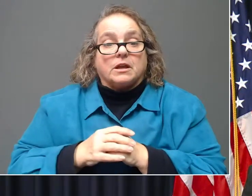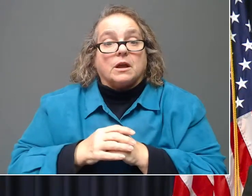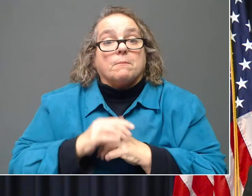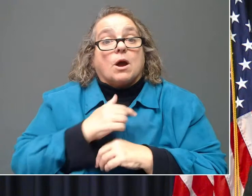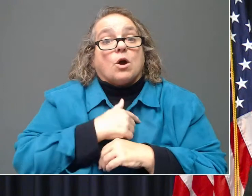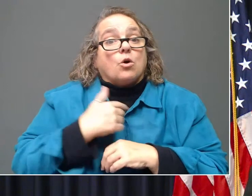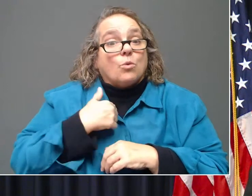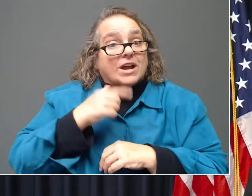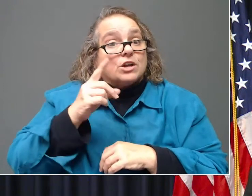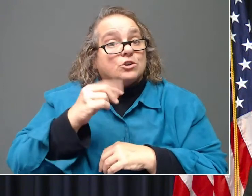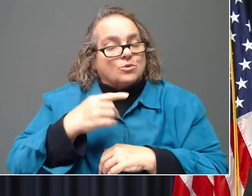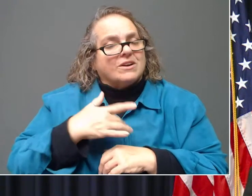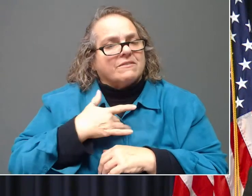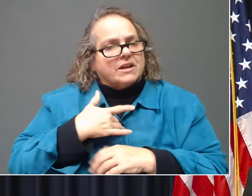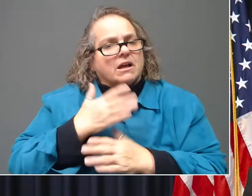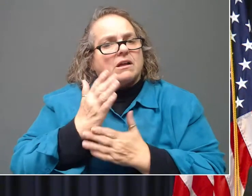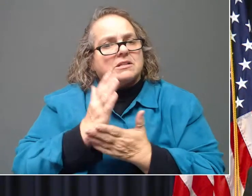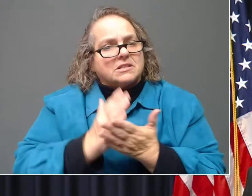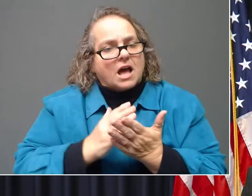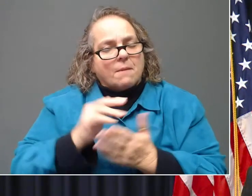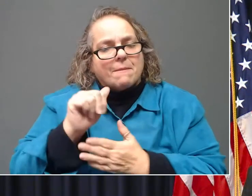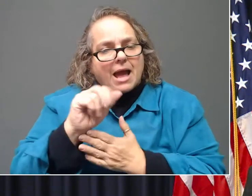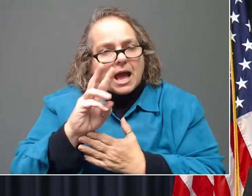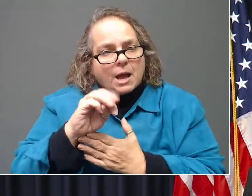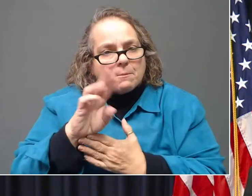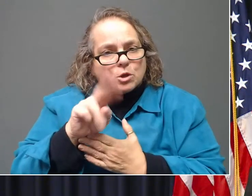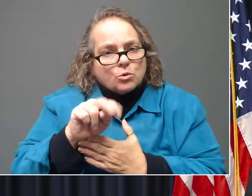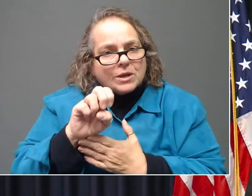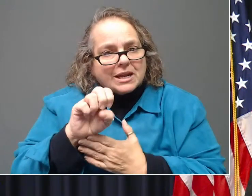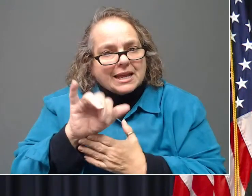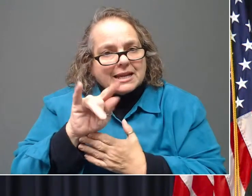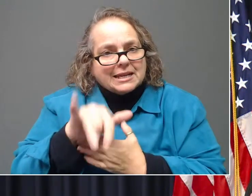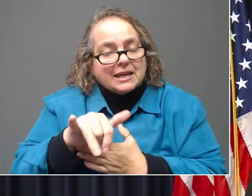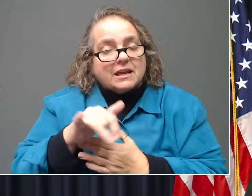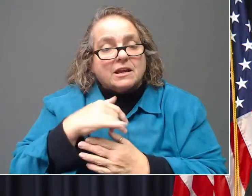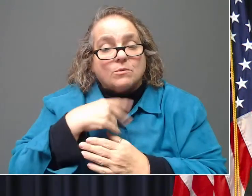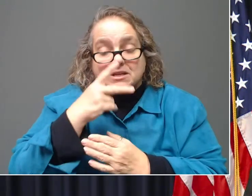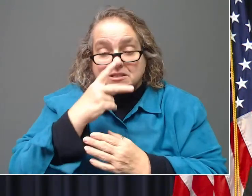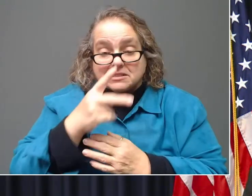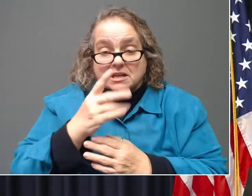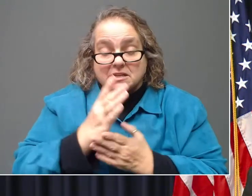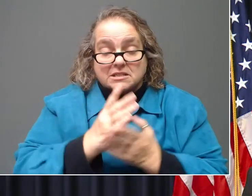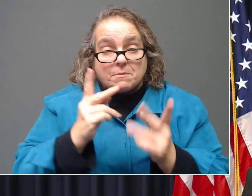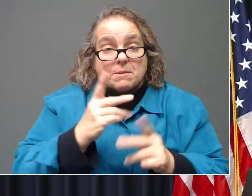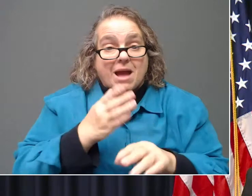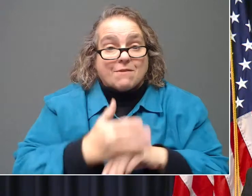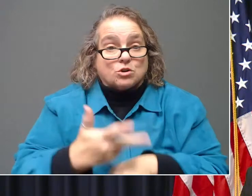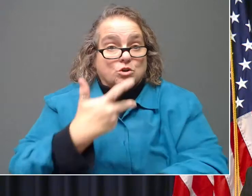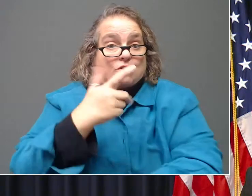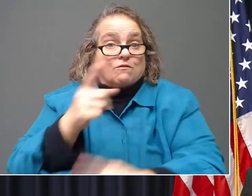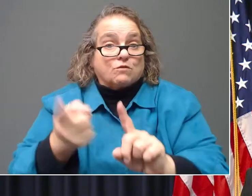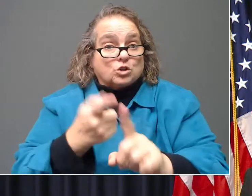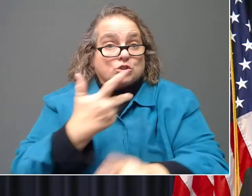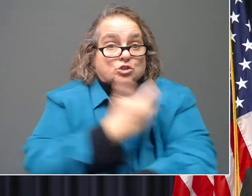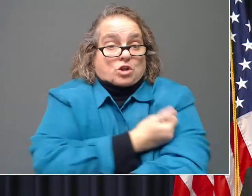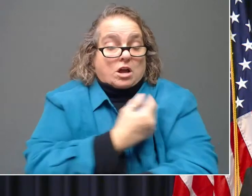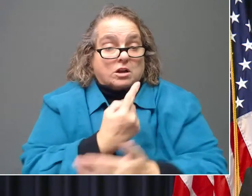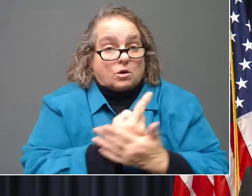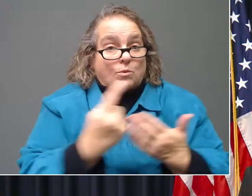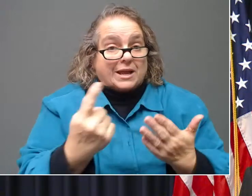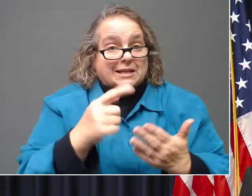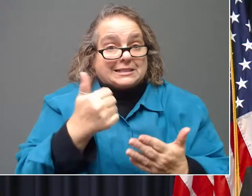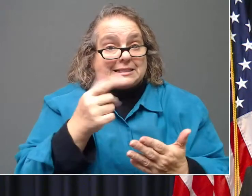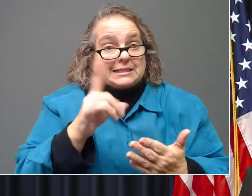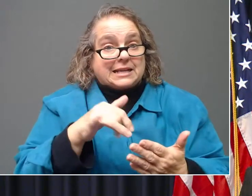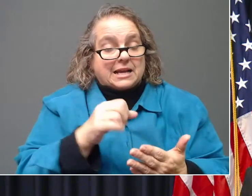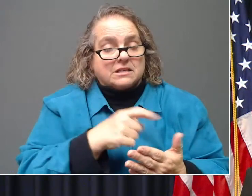immunity. I've seen different numbers out there that you get after the first shot within a week to 10 days. So, all of our